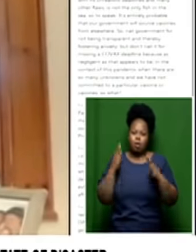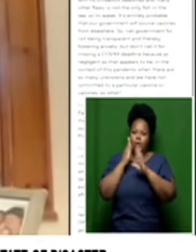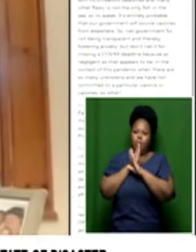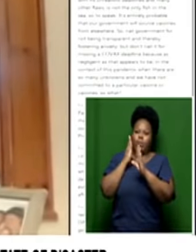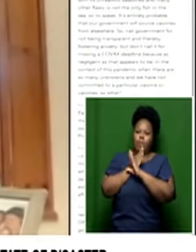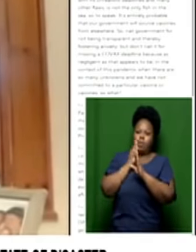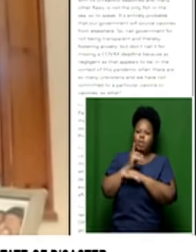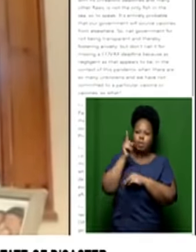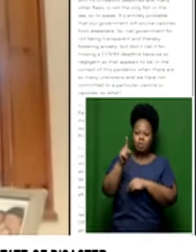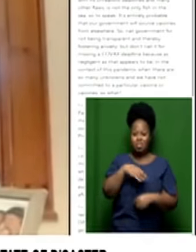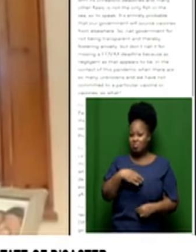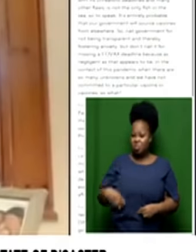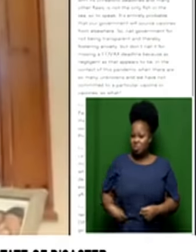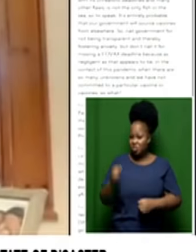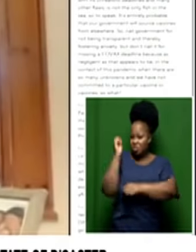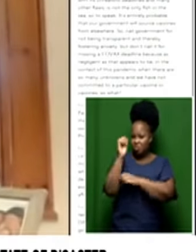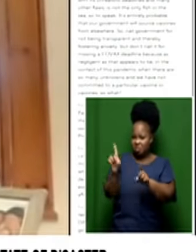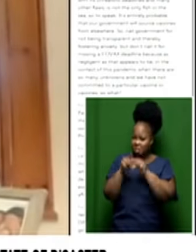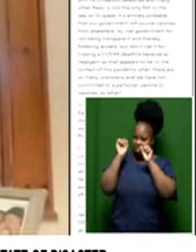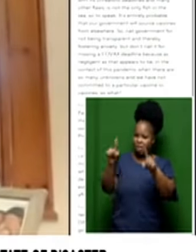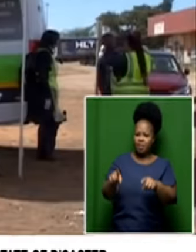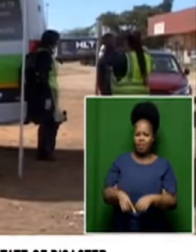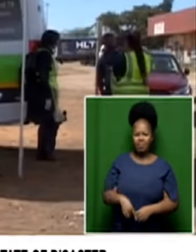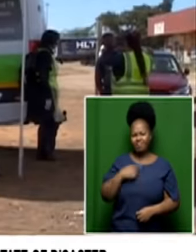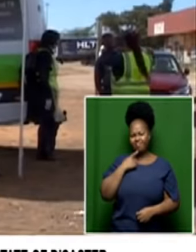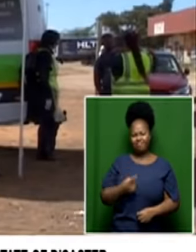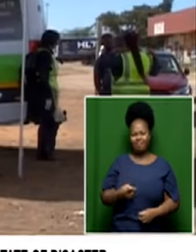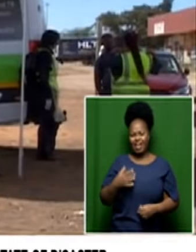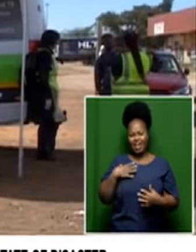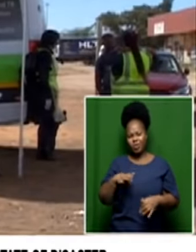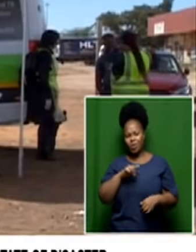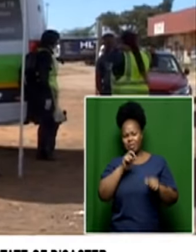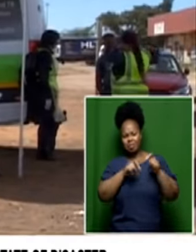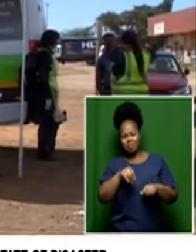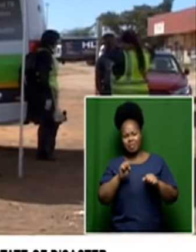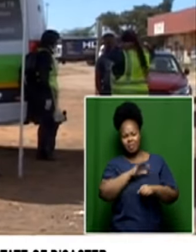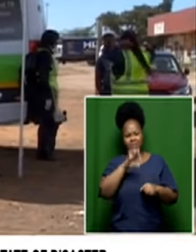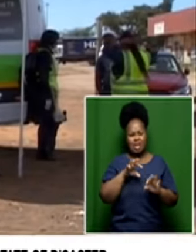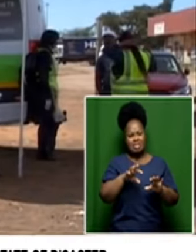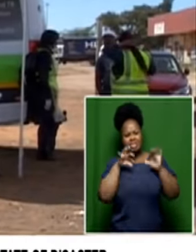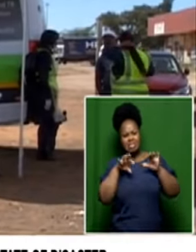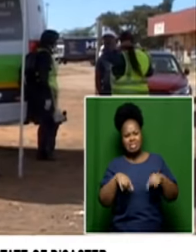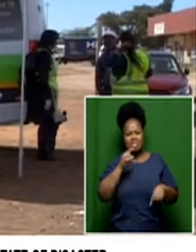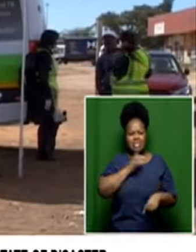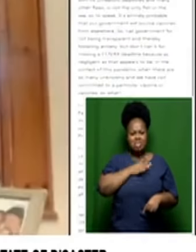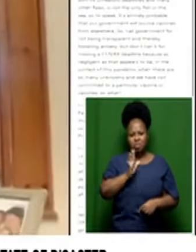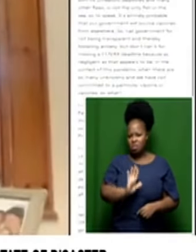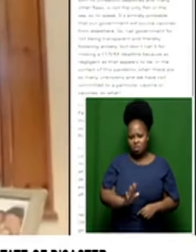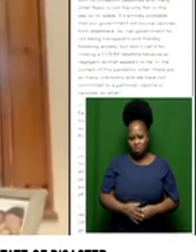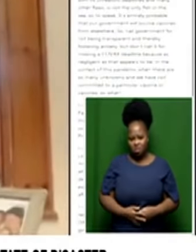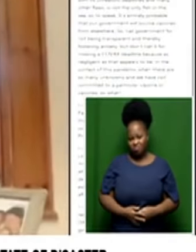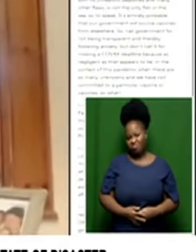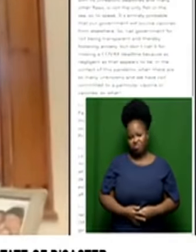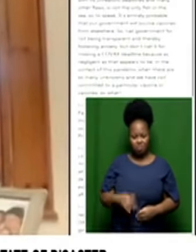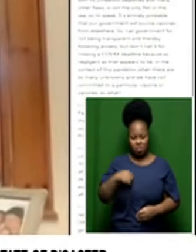secretiveness. The presidency's office even themselves come out and saying they didn't want to give South Africans a full picture because they don't want to scare them. And